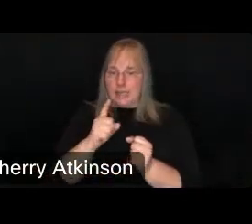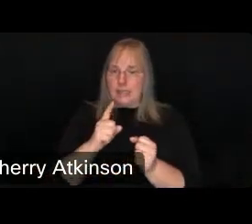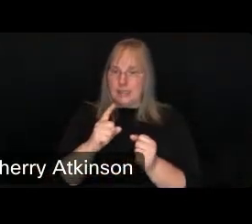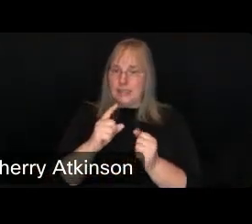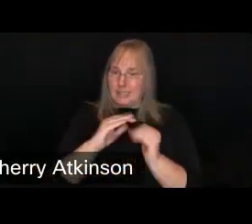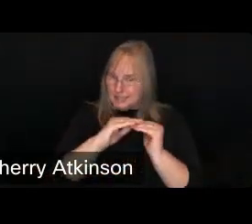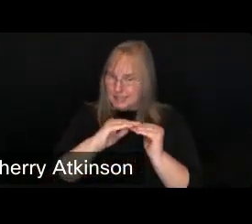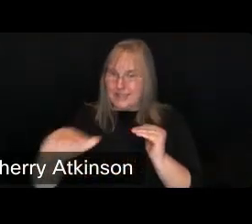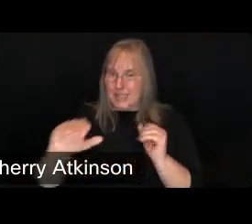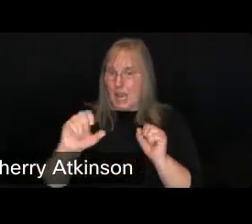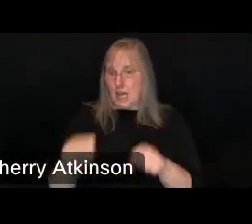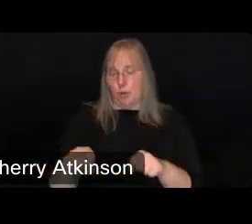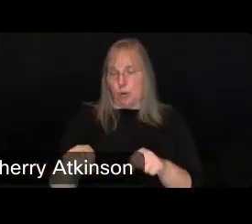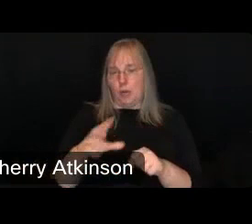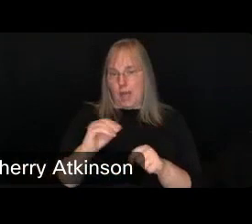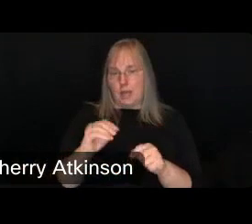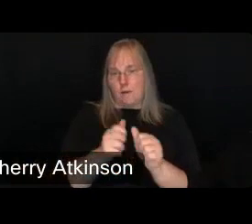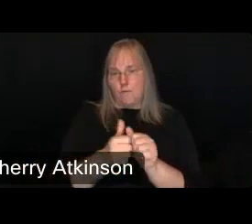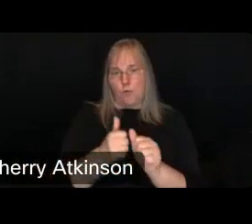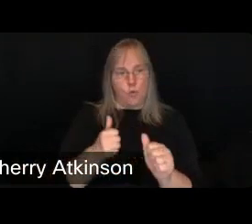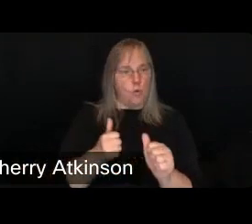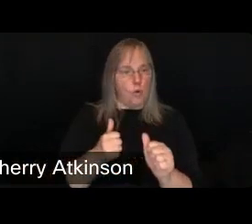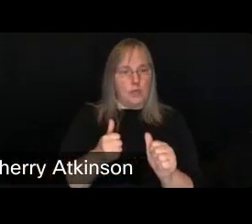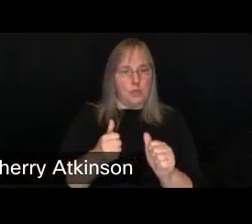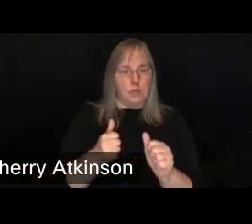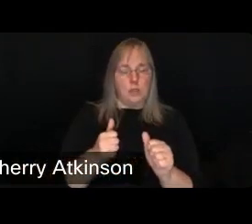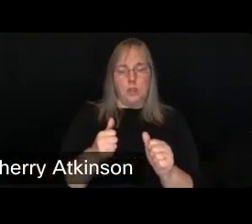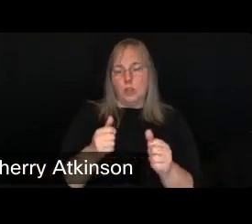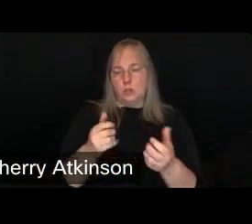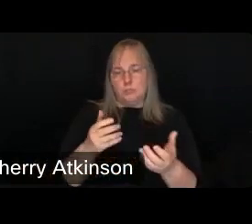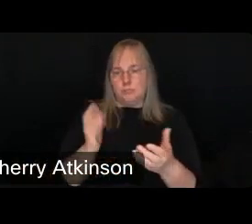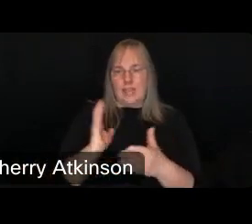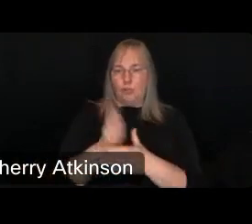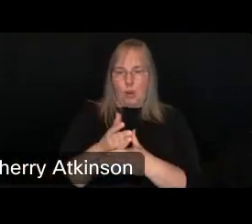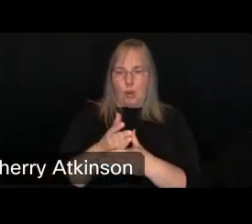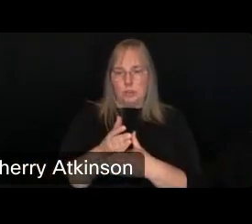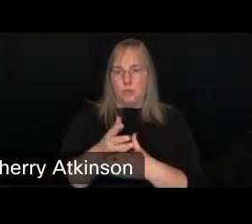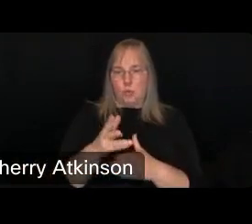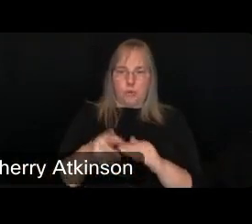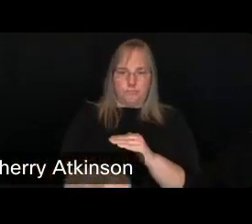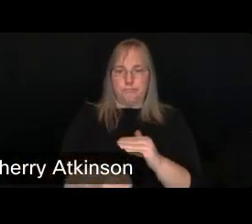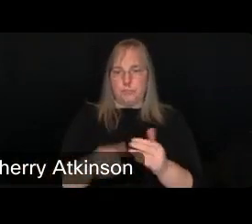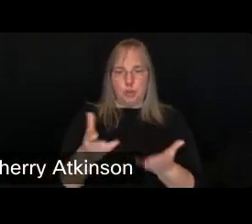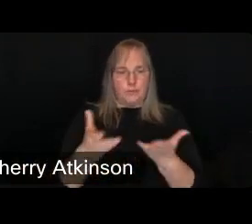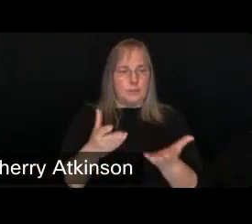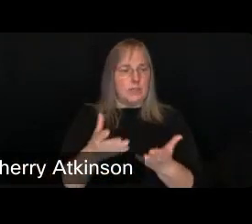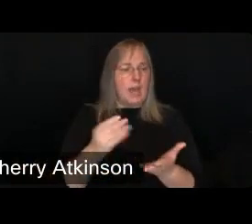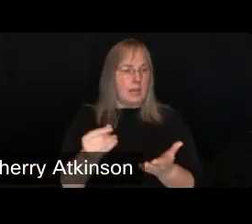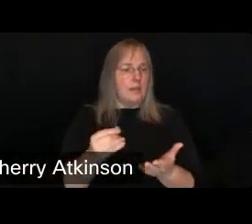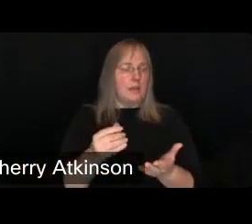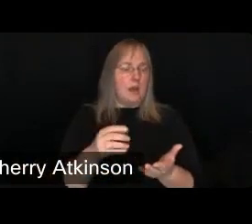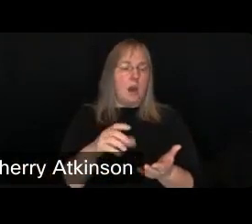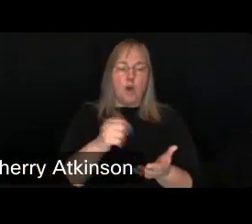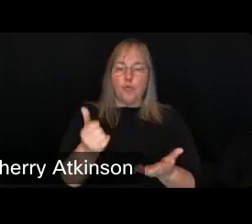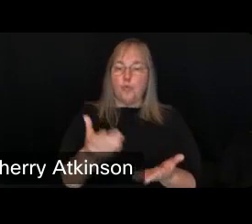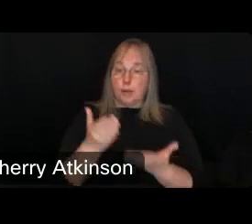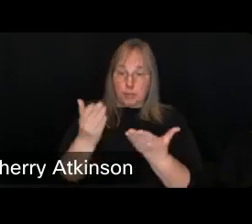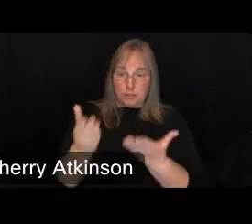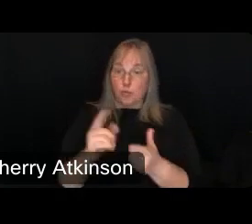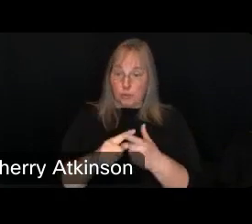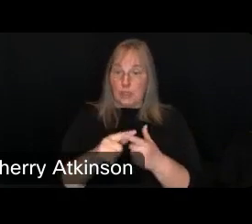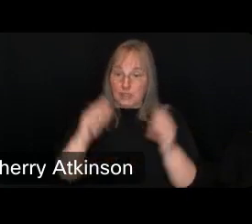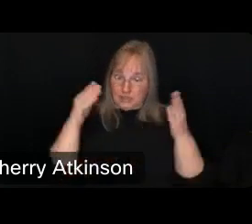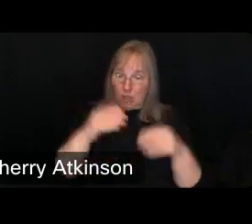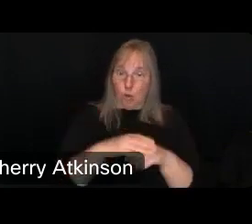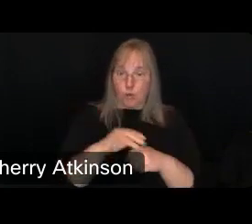the volatility in services, interruptions of services there. And these other recommendations are largely centered on that as well,